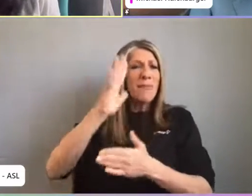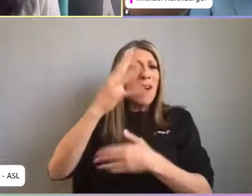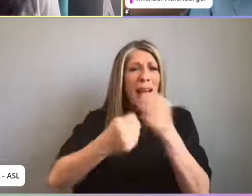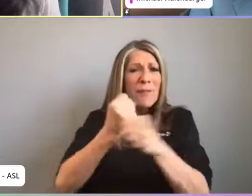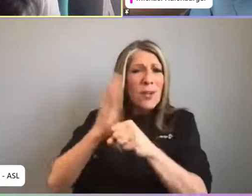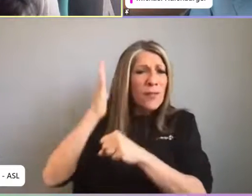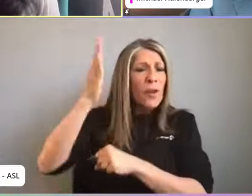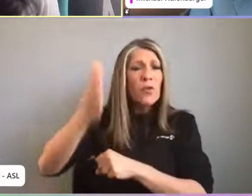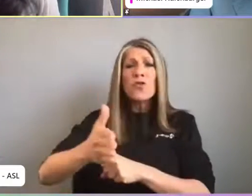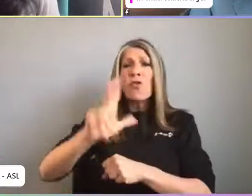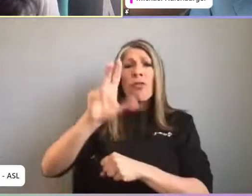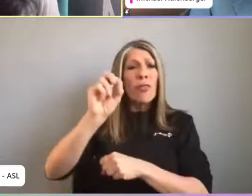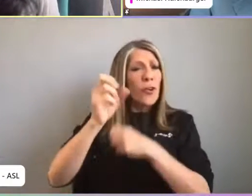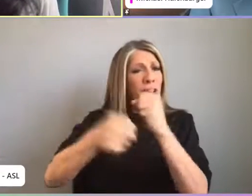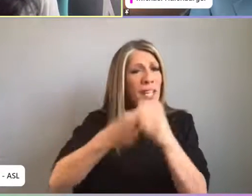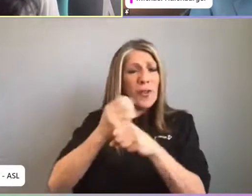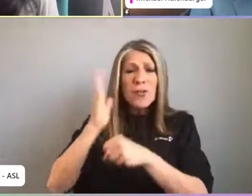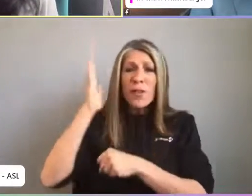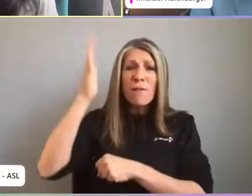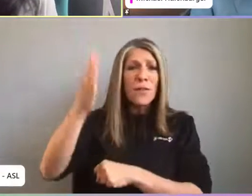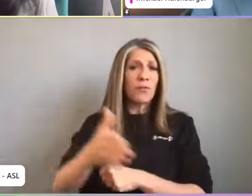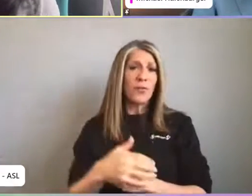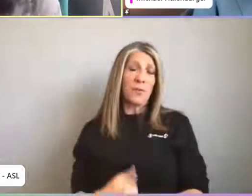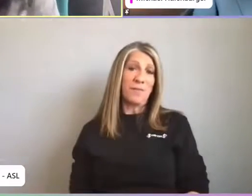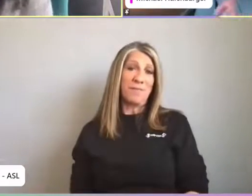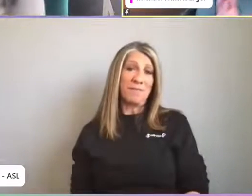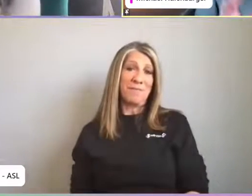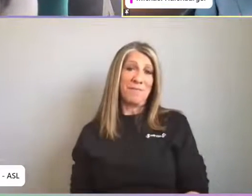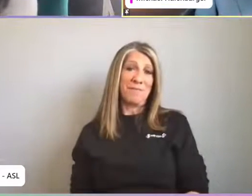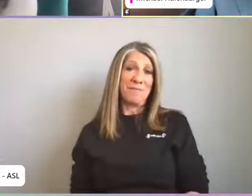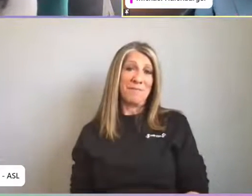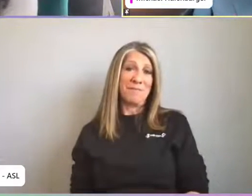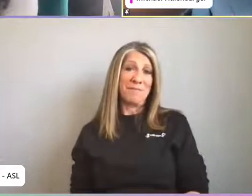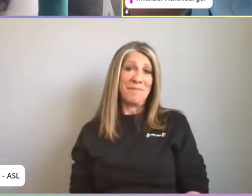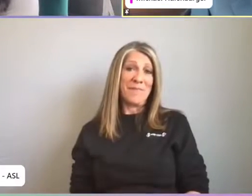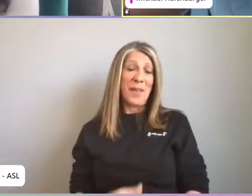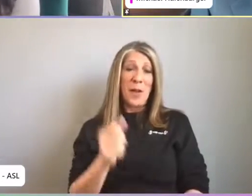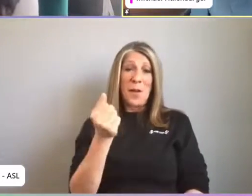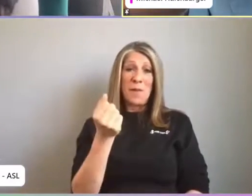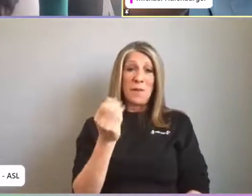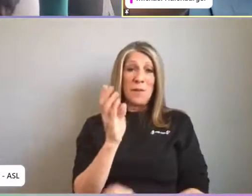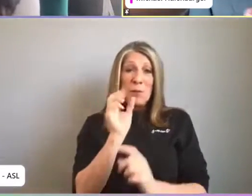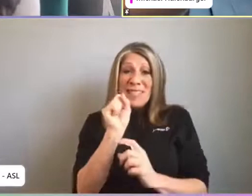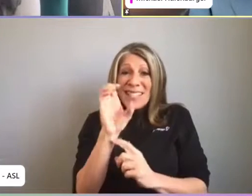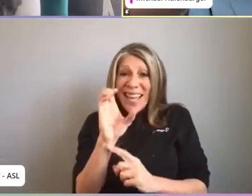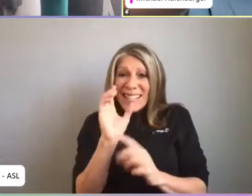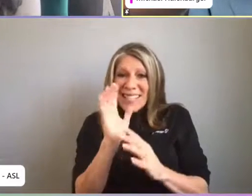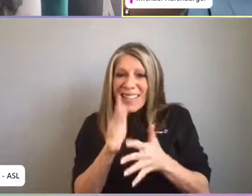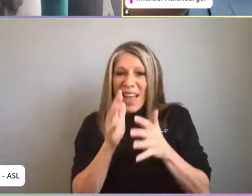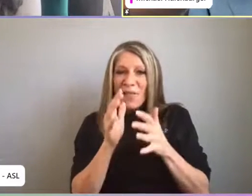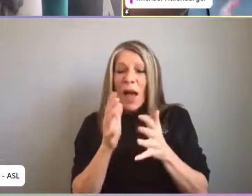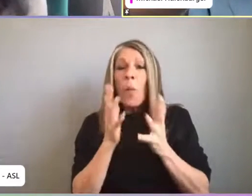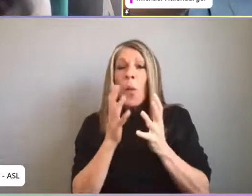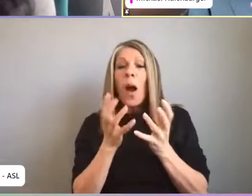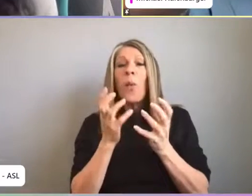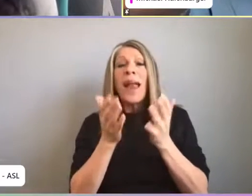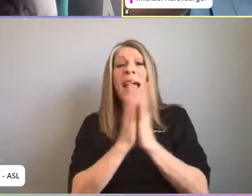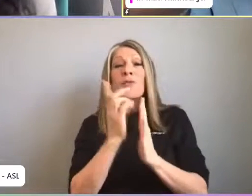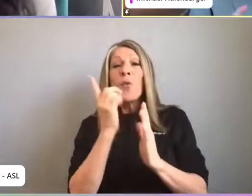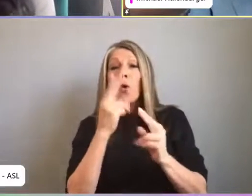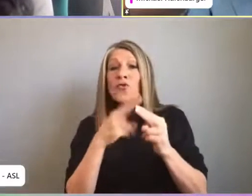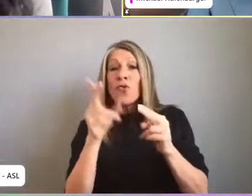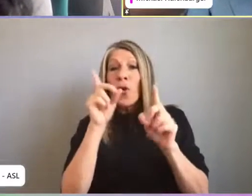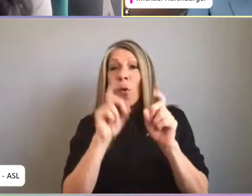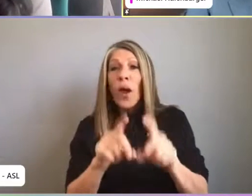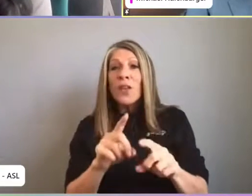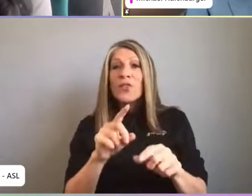the line, 30 years more down the line. So we got a couple seconds, and so I wanted to ask you one quick question and then